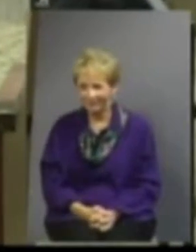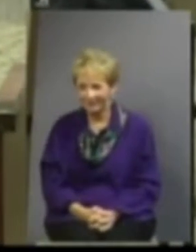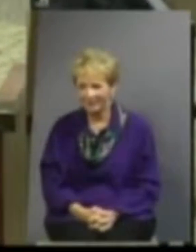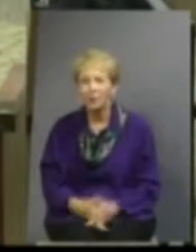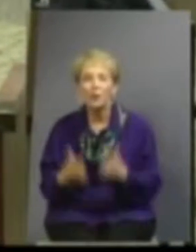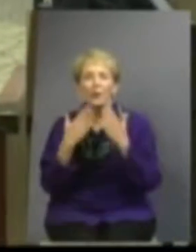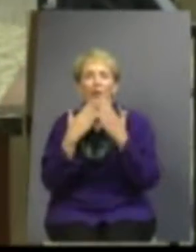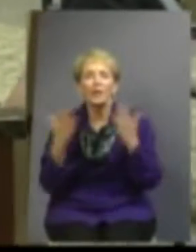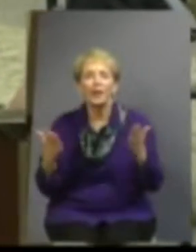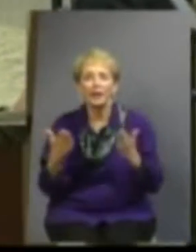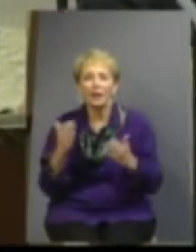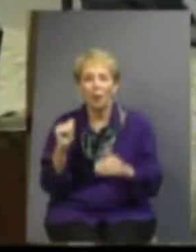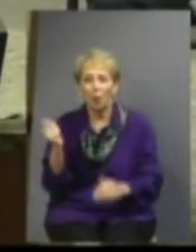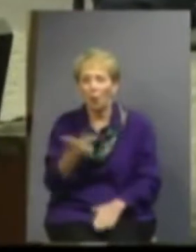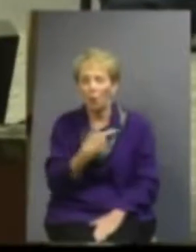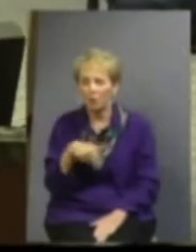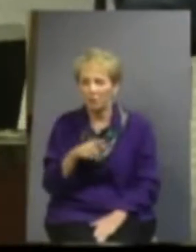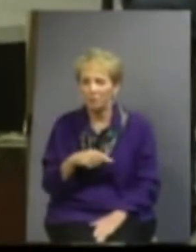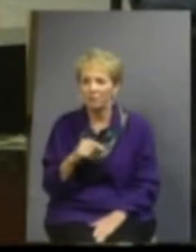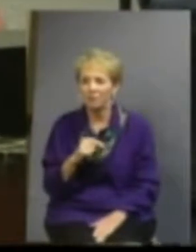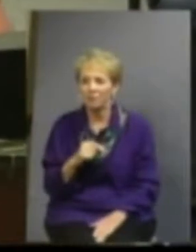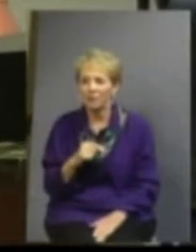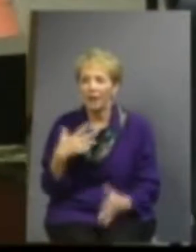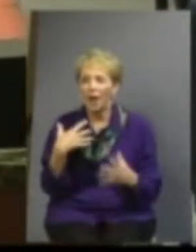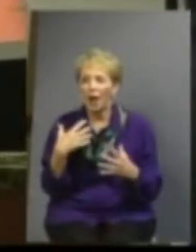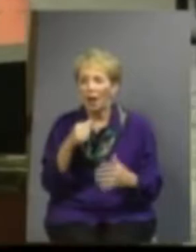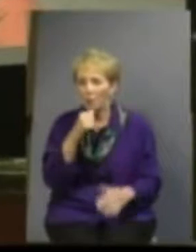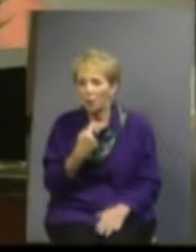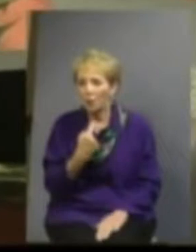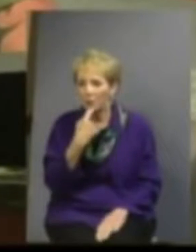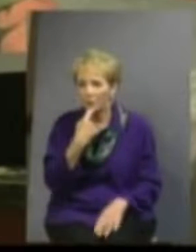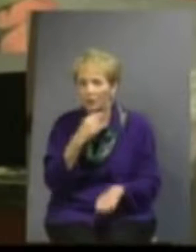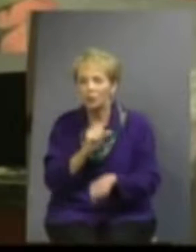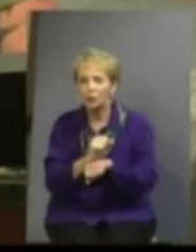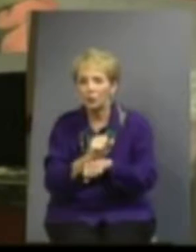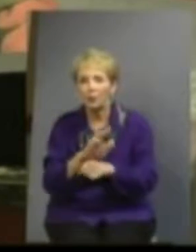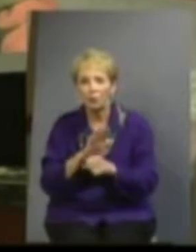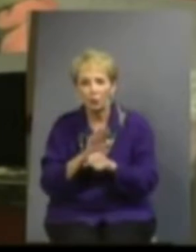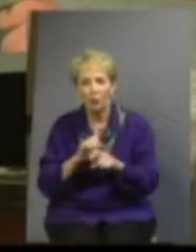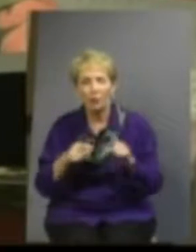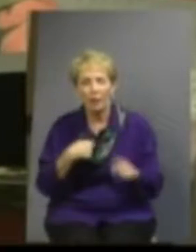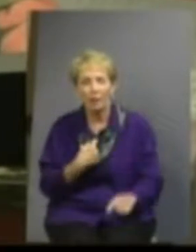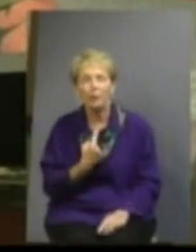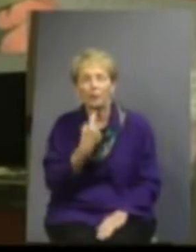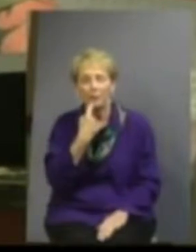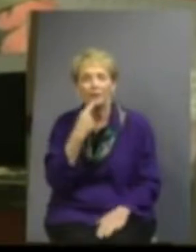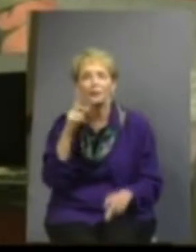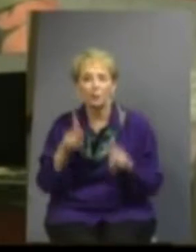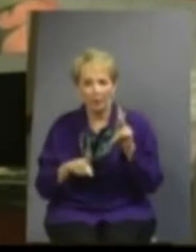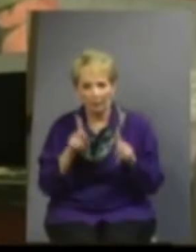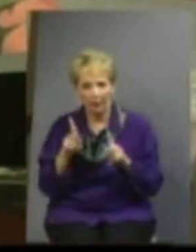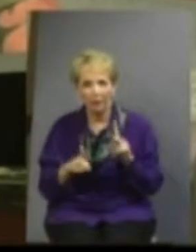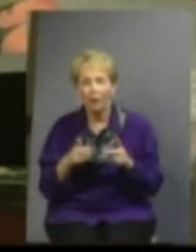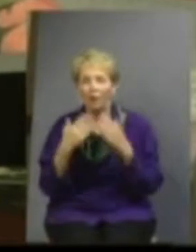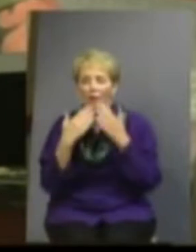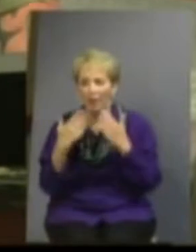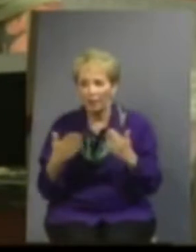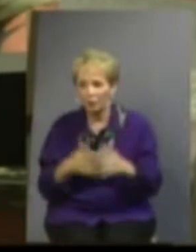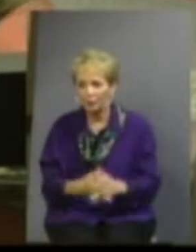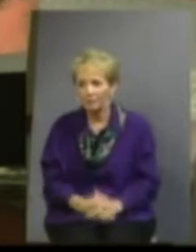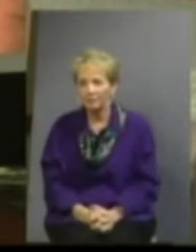But thank you, each and every one. I won't miss the job with the stress anymore, but I will dearly miss the people. Thank you. Thank